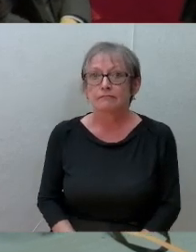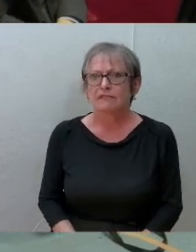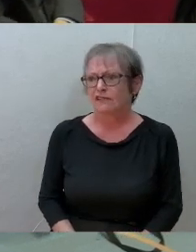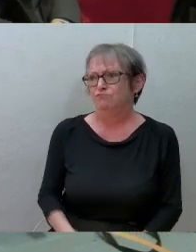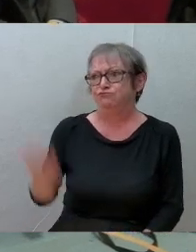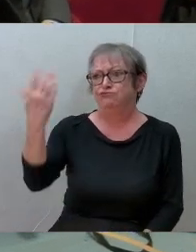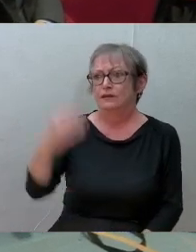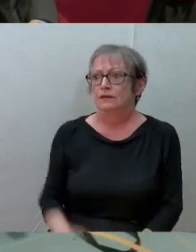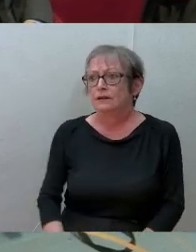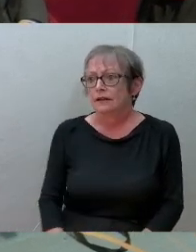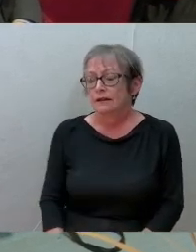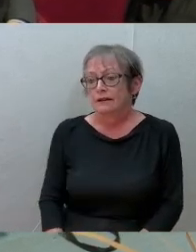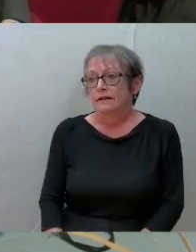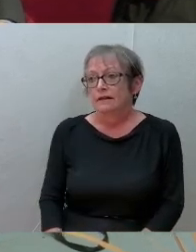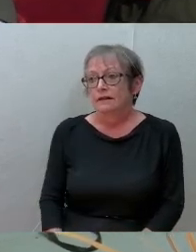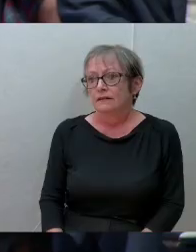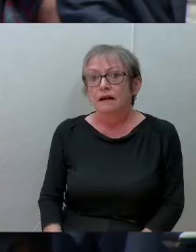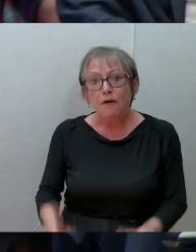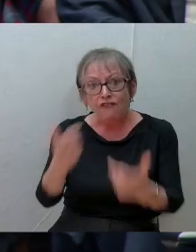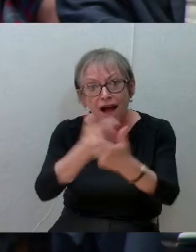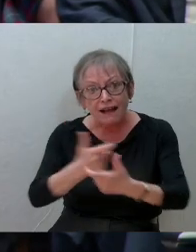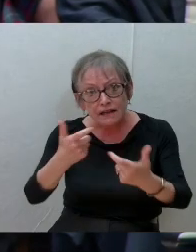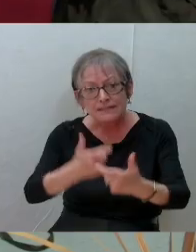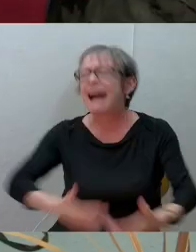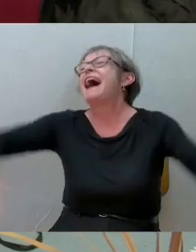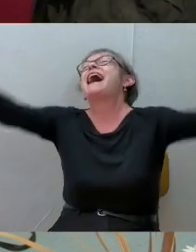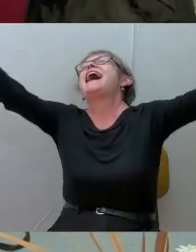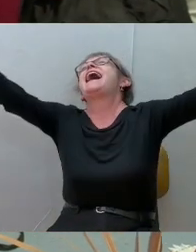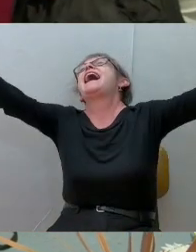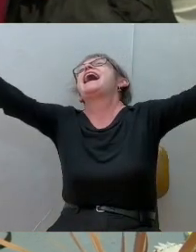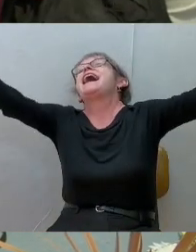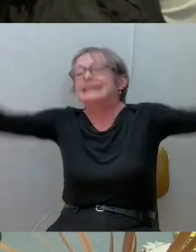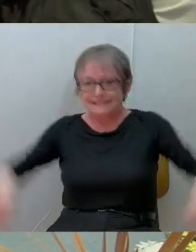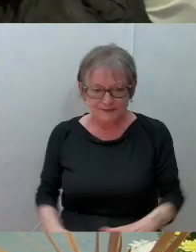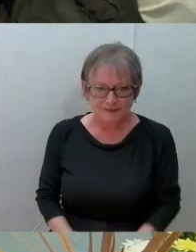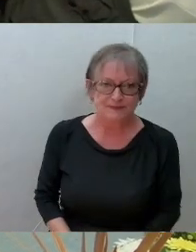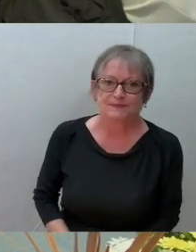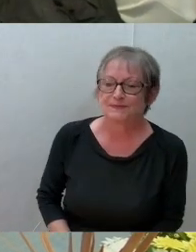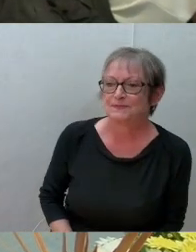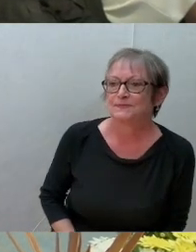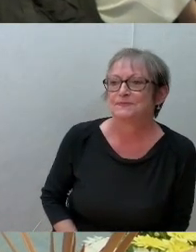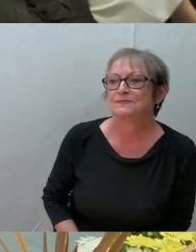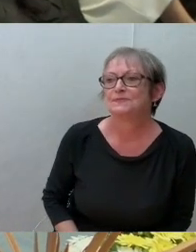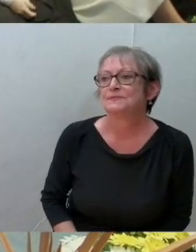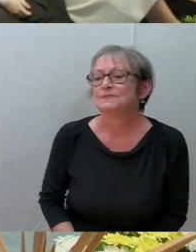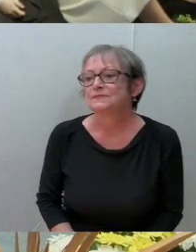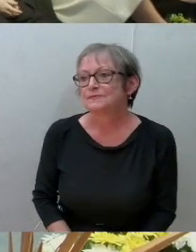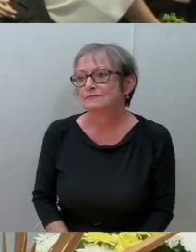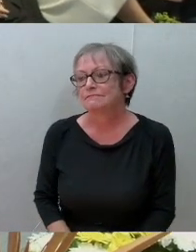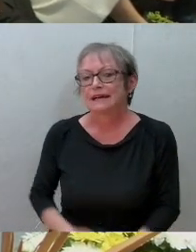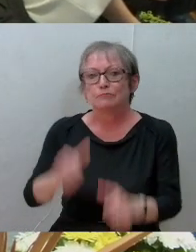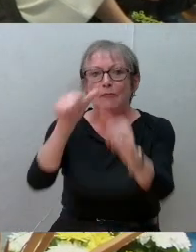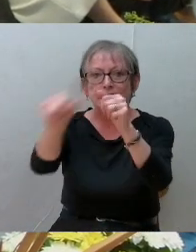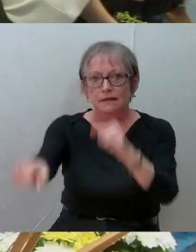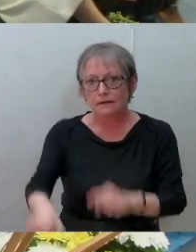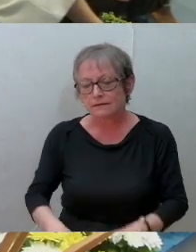Well. Have you had fun? That's a bit